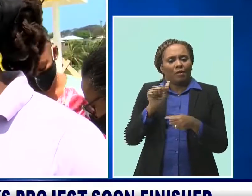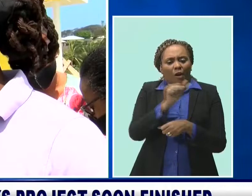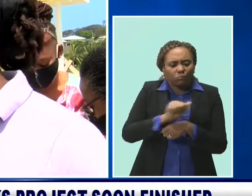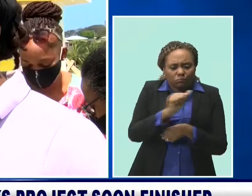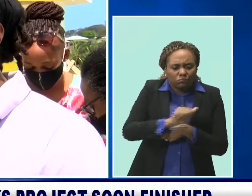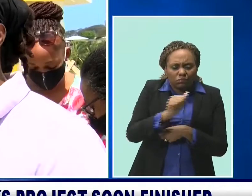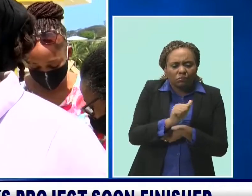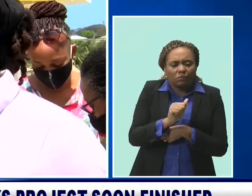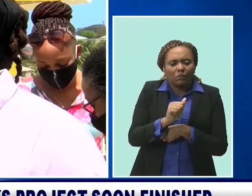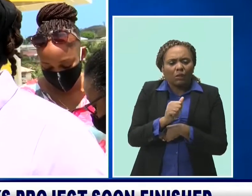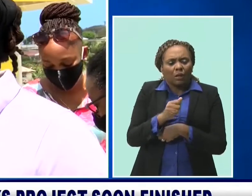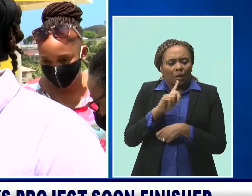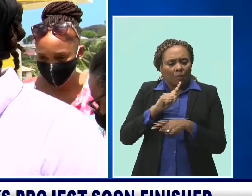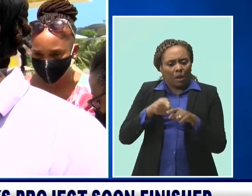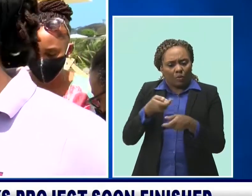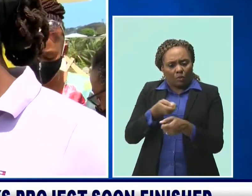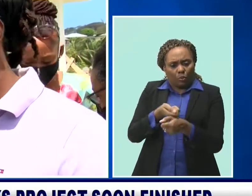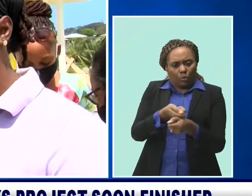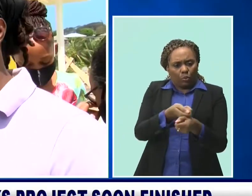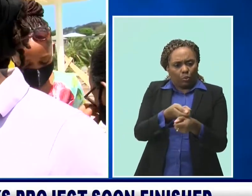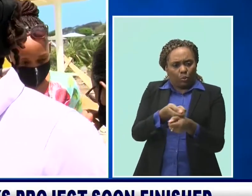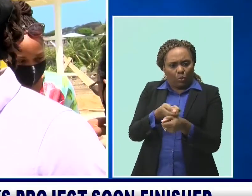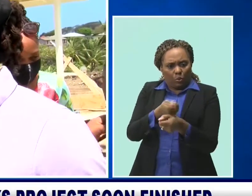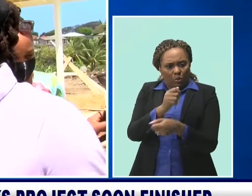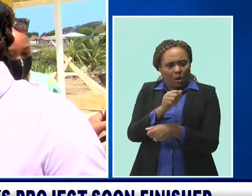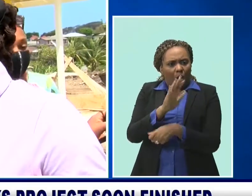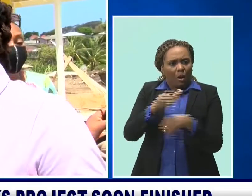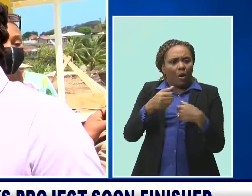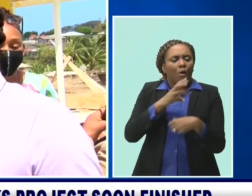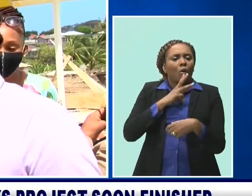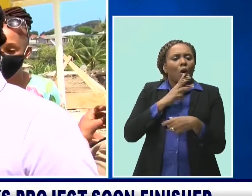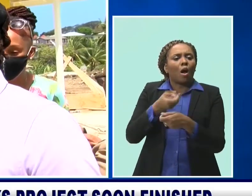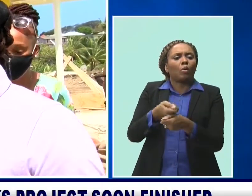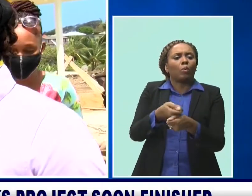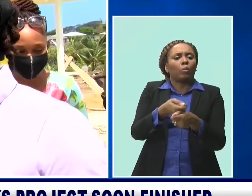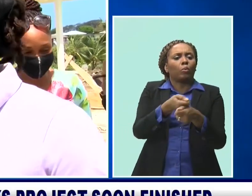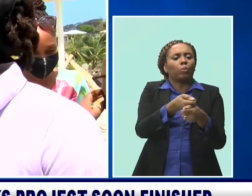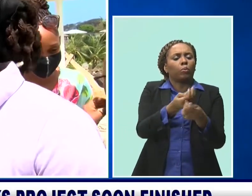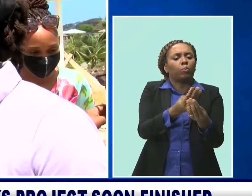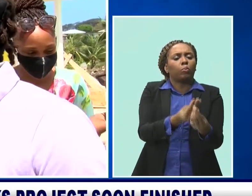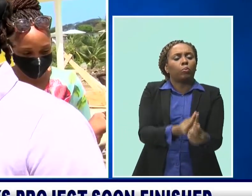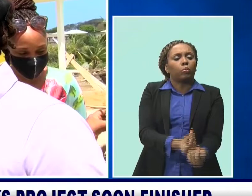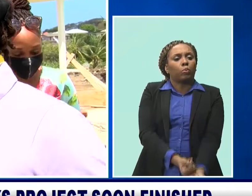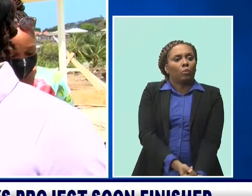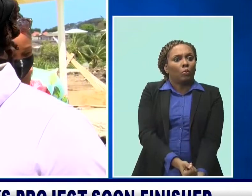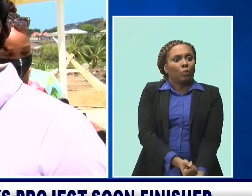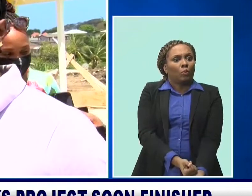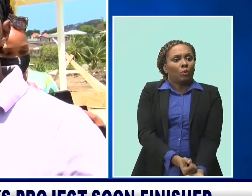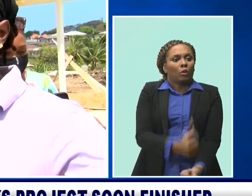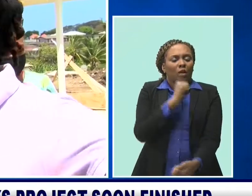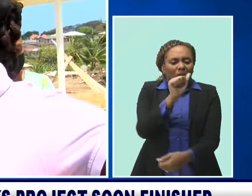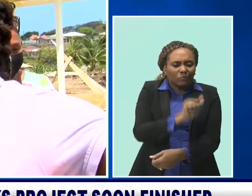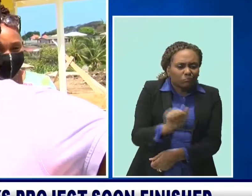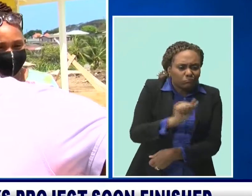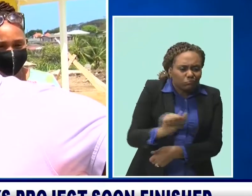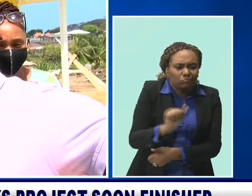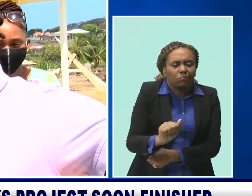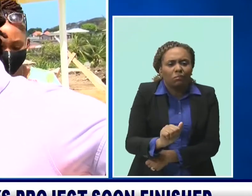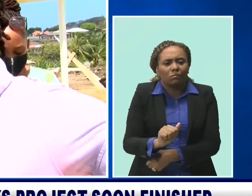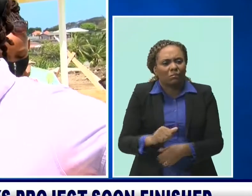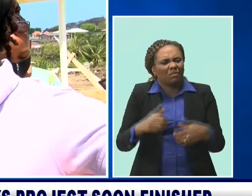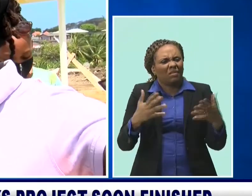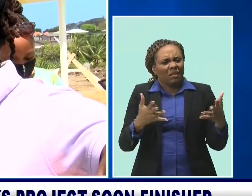water, 10 minutes. And I wouldn't even touch your car. So that's my aim, and get all these